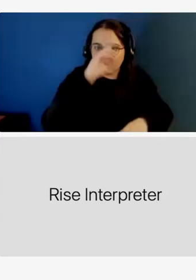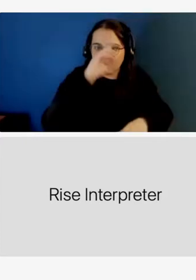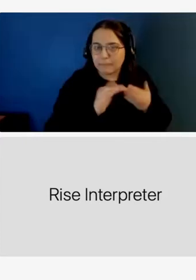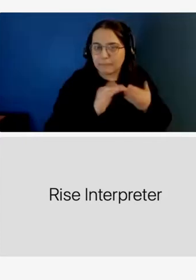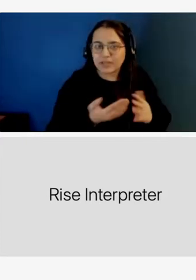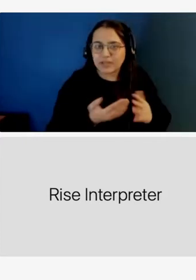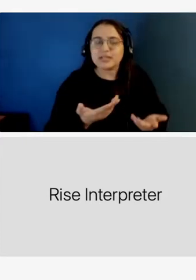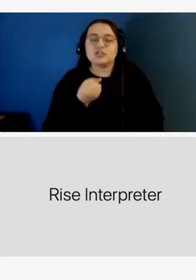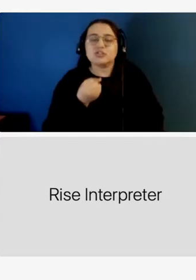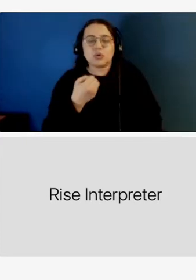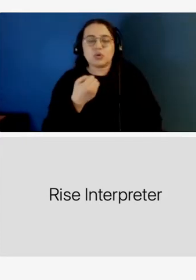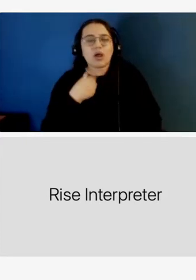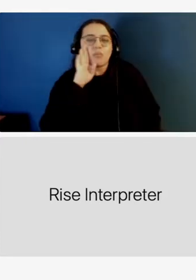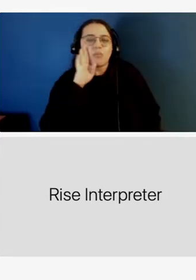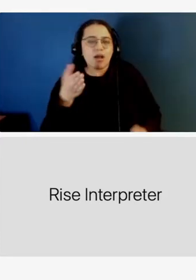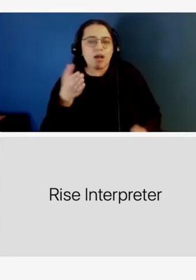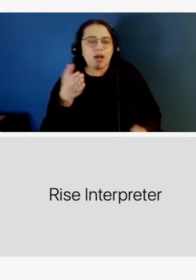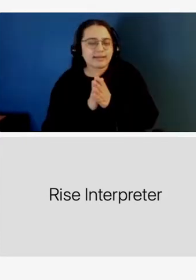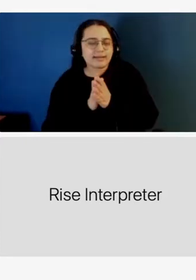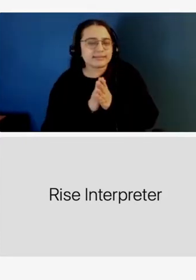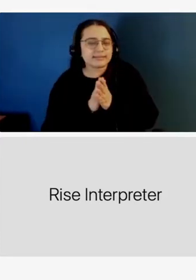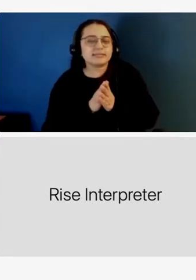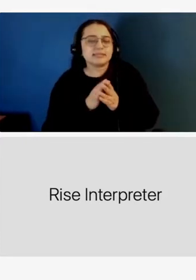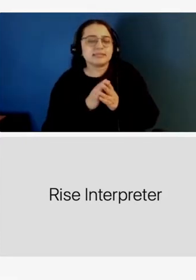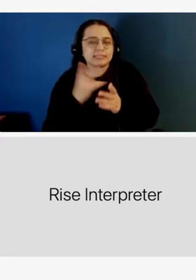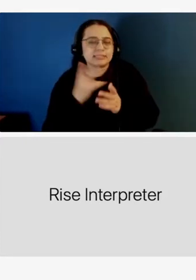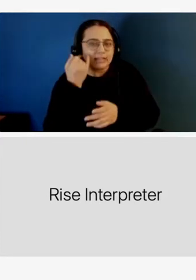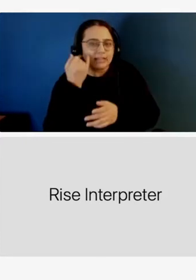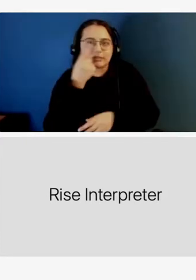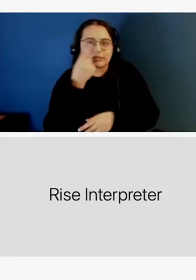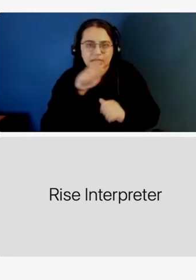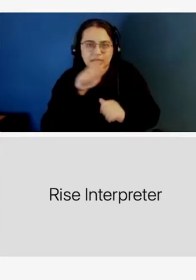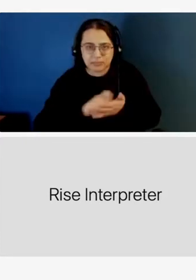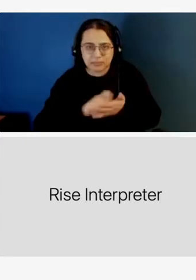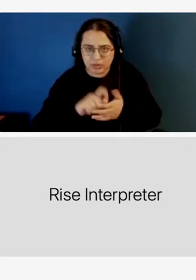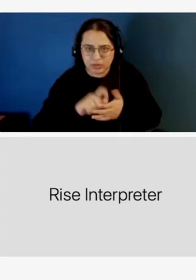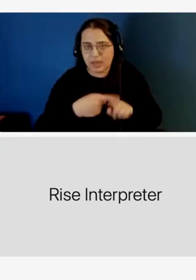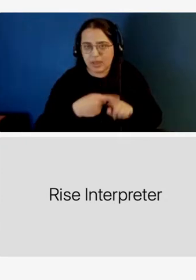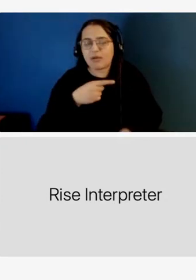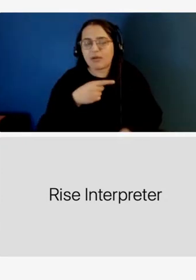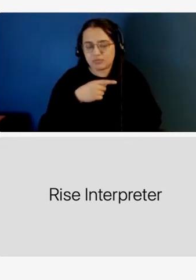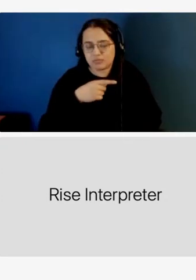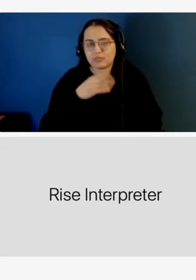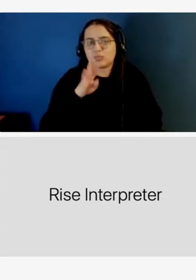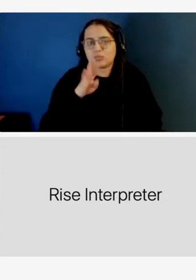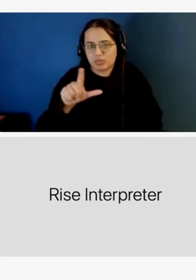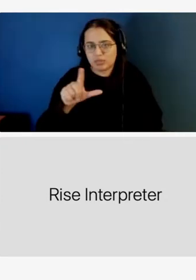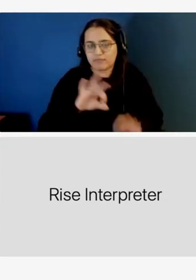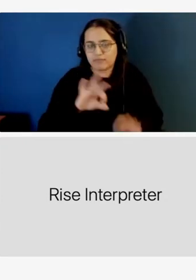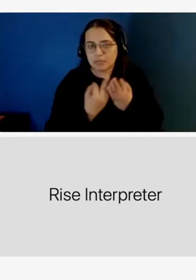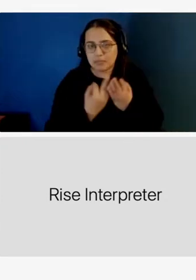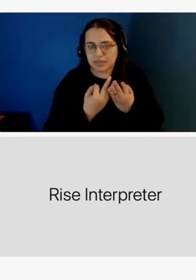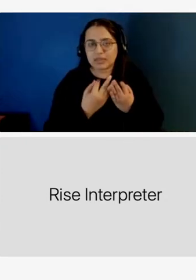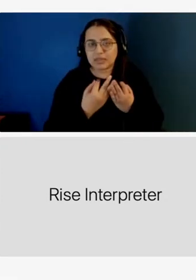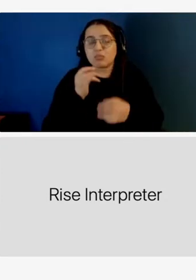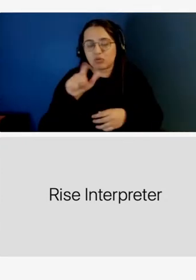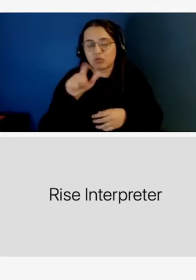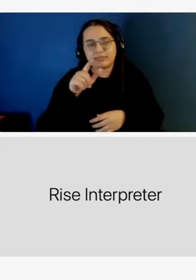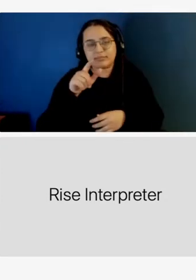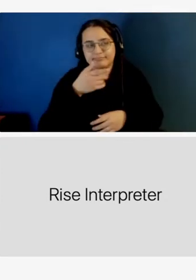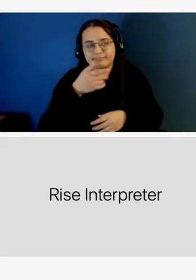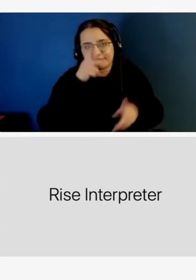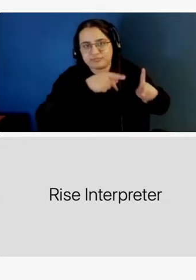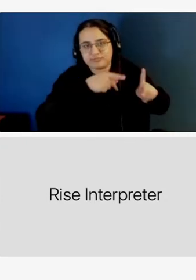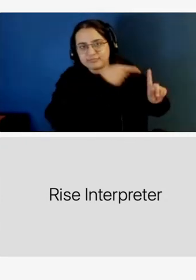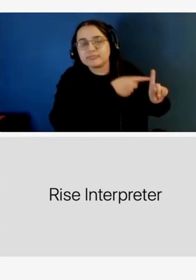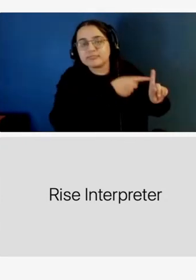written. But the thing that the Abril family is asking is, she didn't